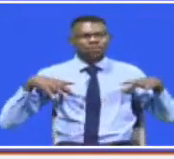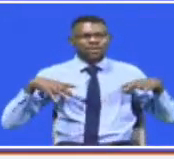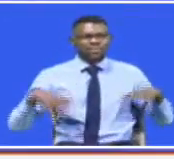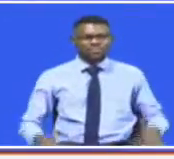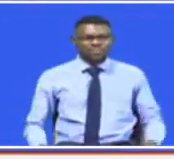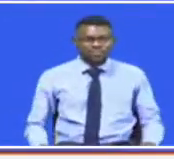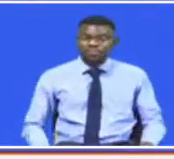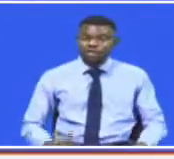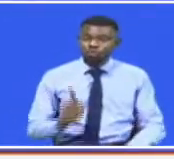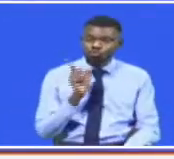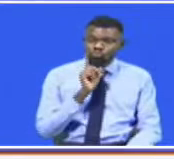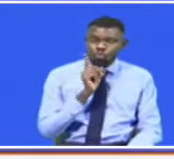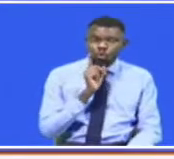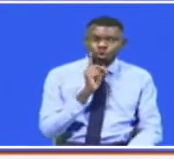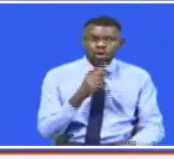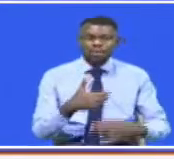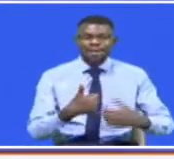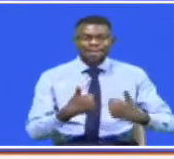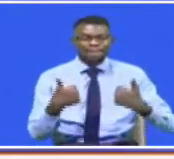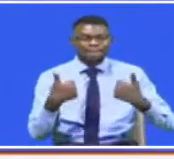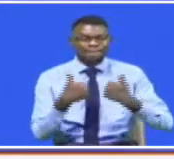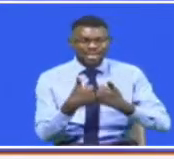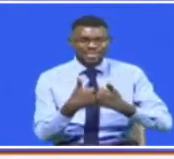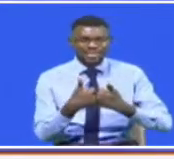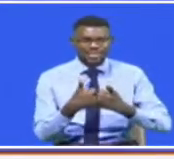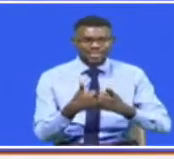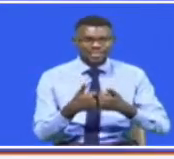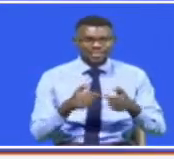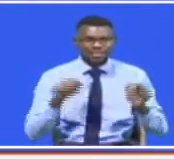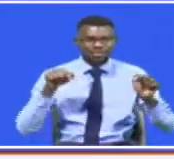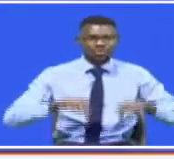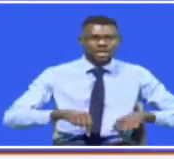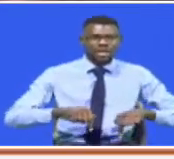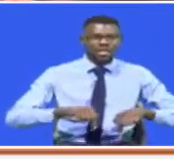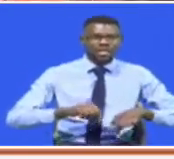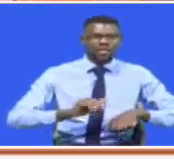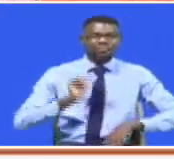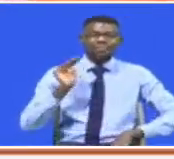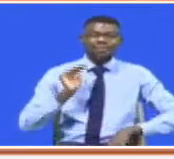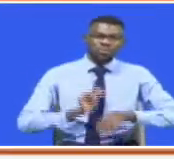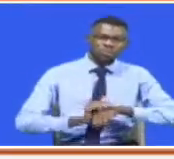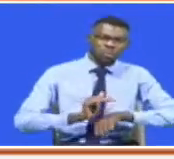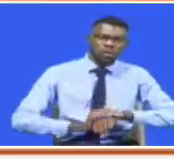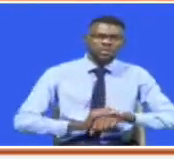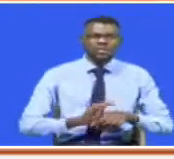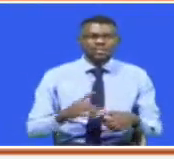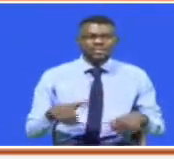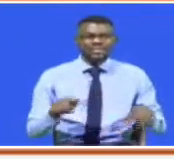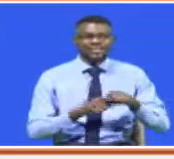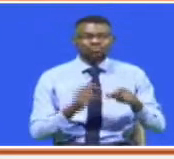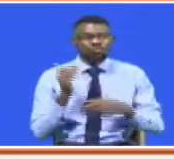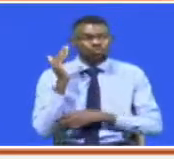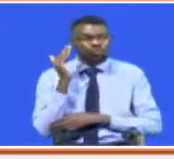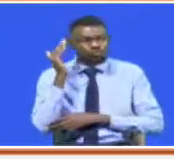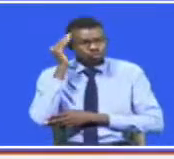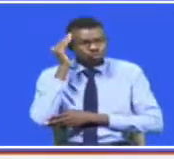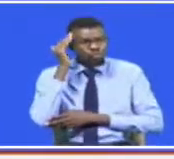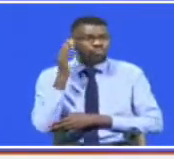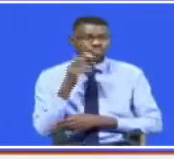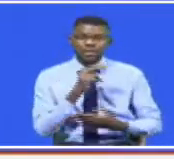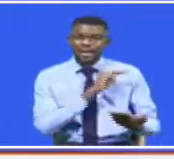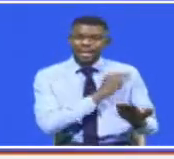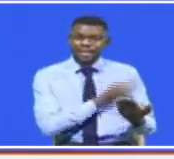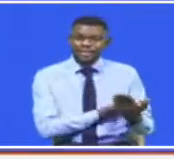kesho, hata kama siku ya leo ikuwa nzuri, tunajua Nigeria ni wapinzani